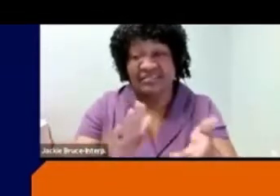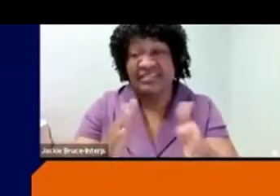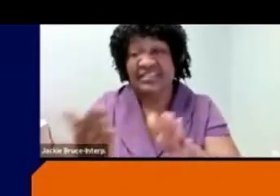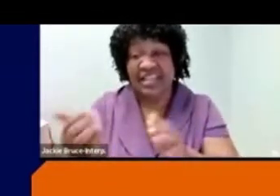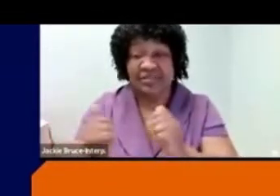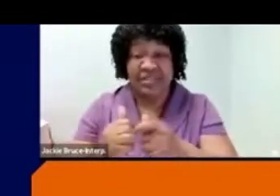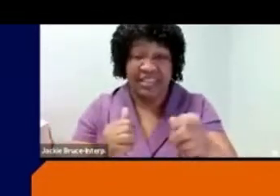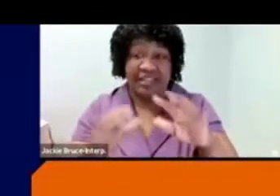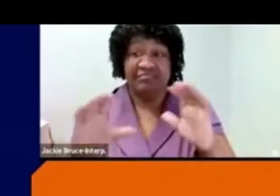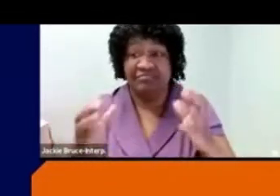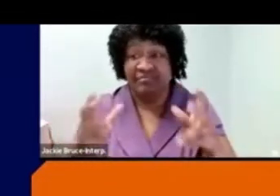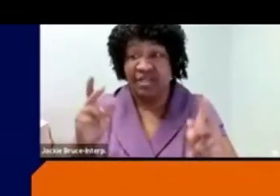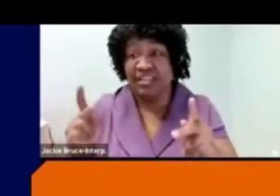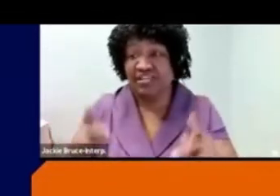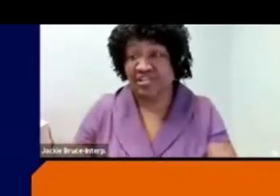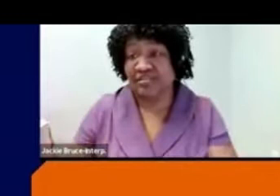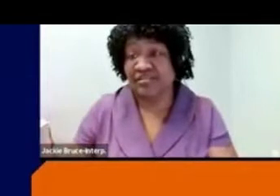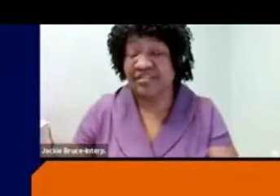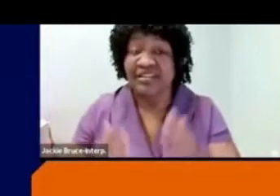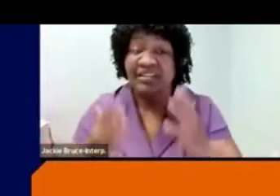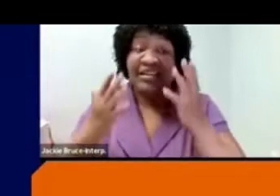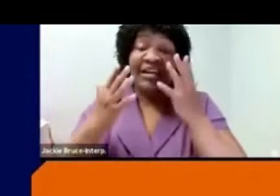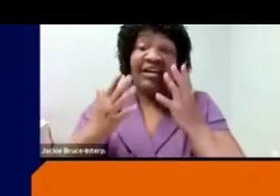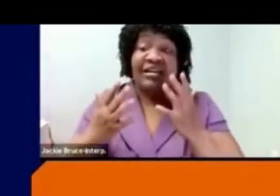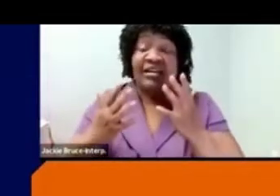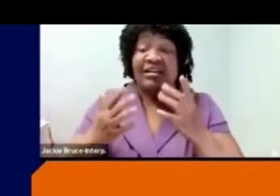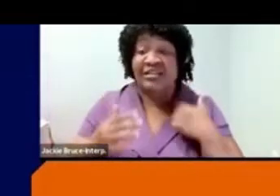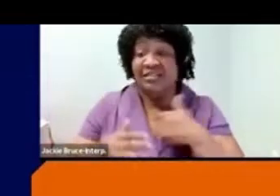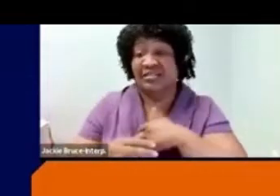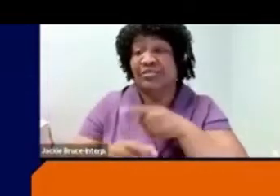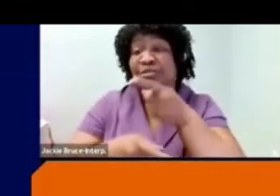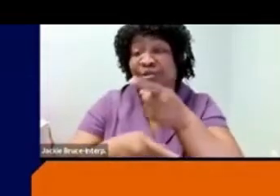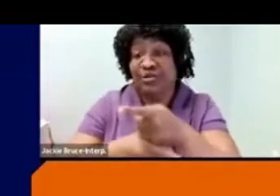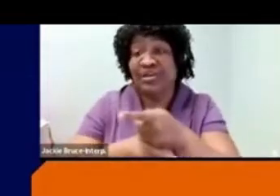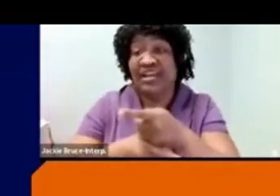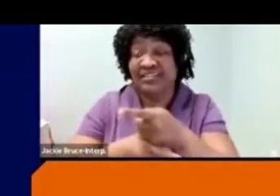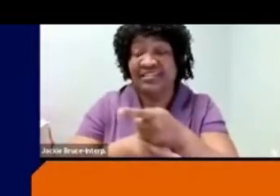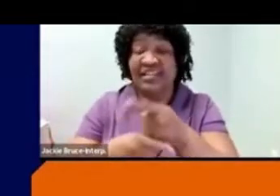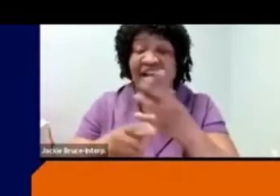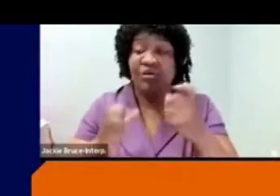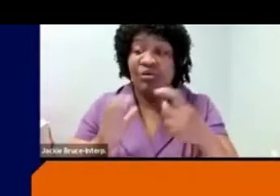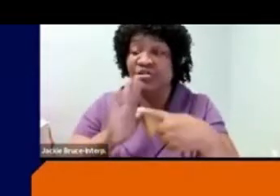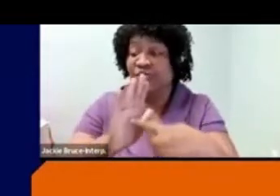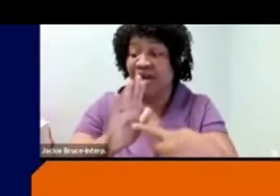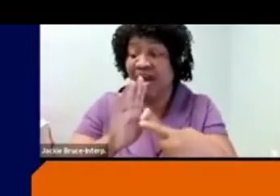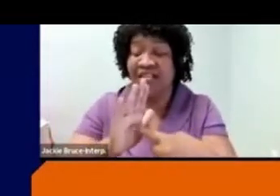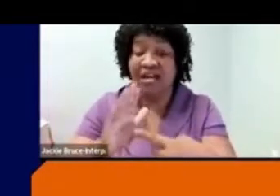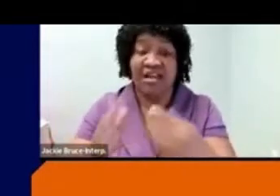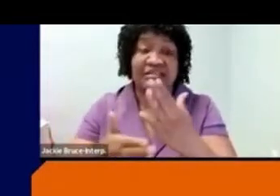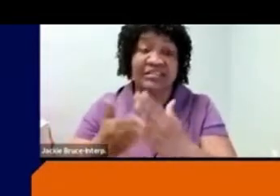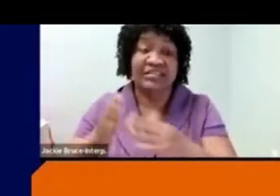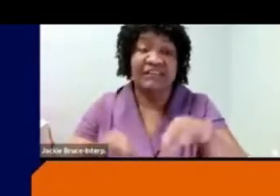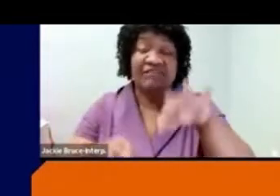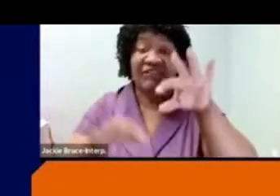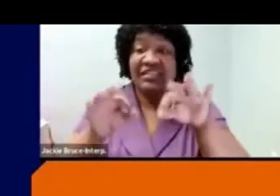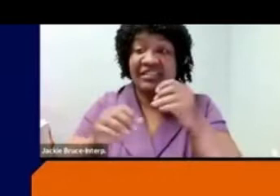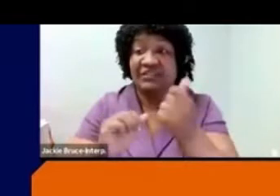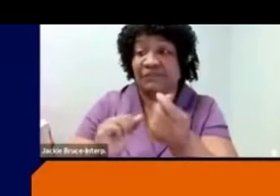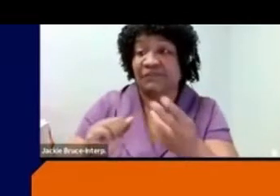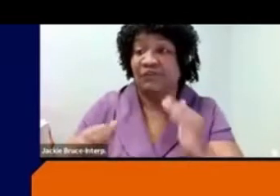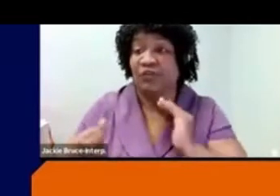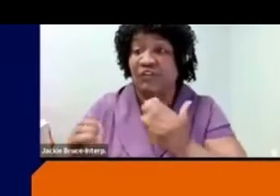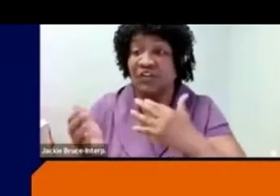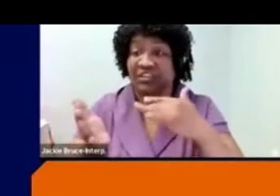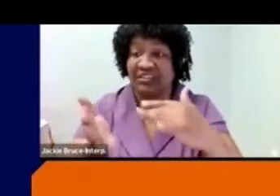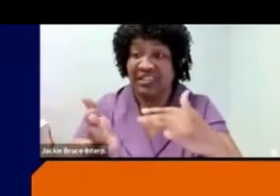population. Unfortunately, we were correct. I'm going to quickly highlight some findings from a few of our studies,